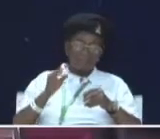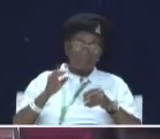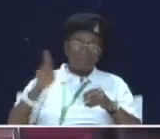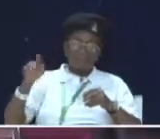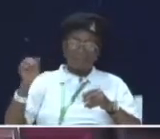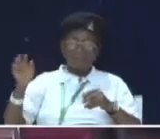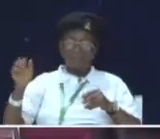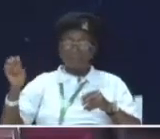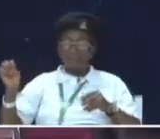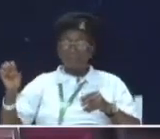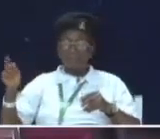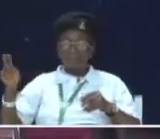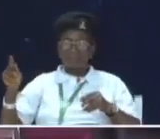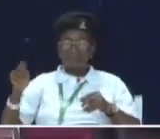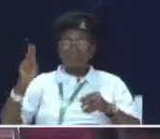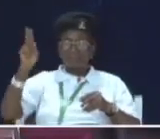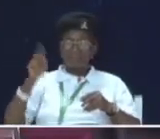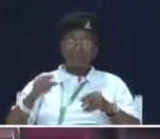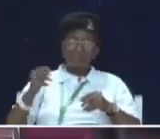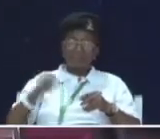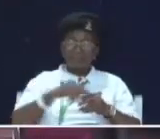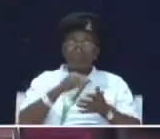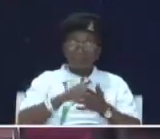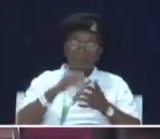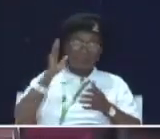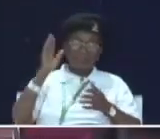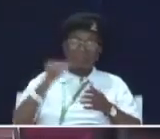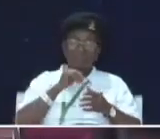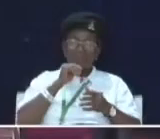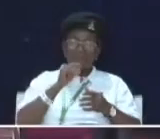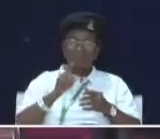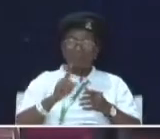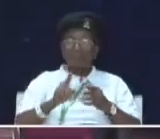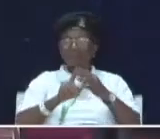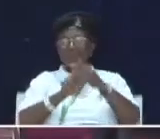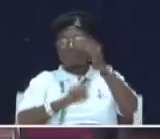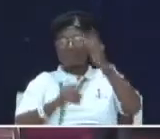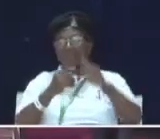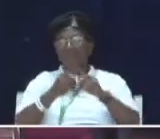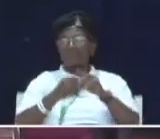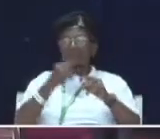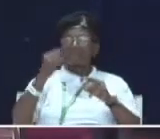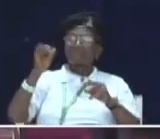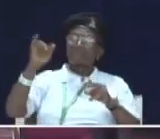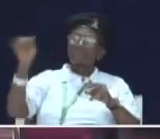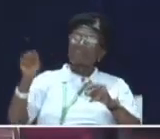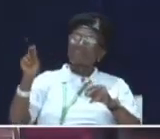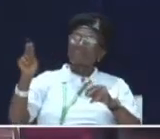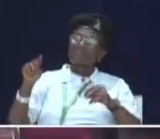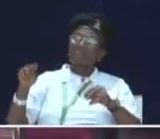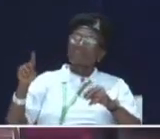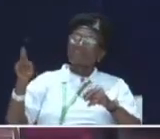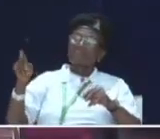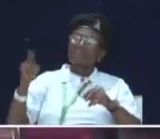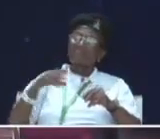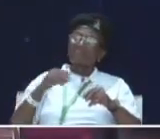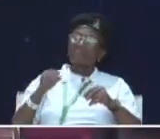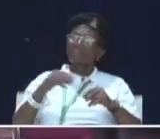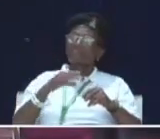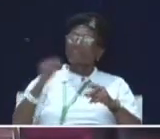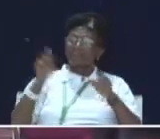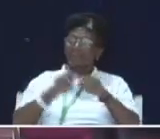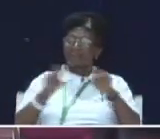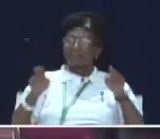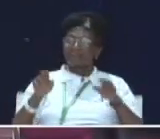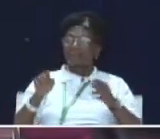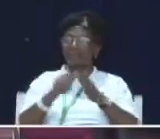up? The scepter shall not depart from Judah, nor a lawgiver from between